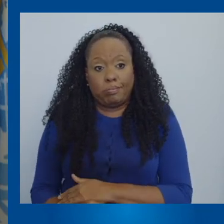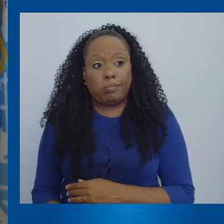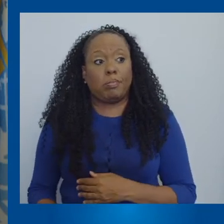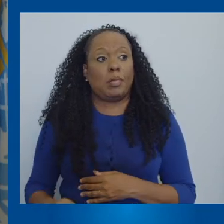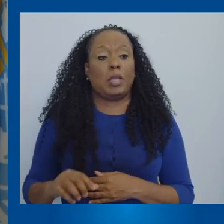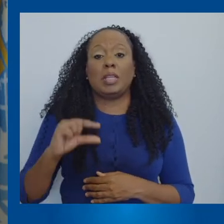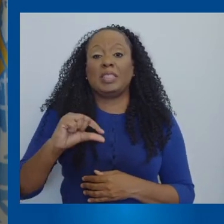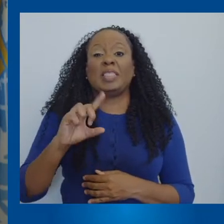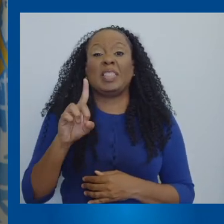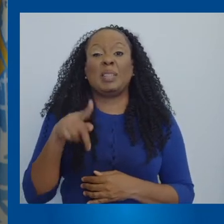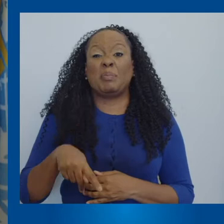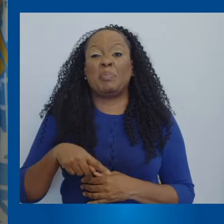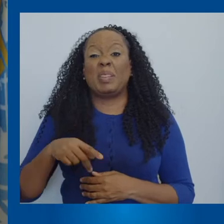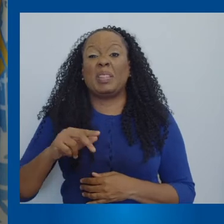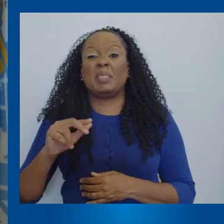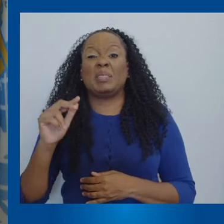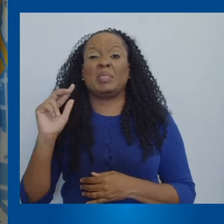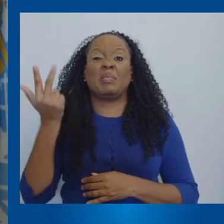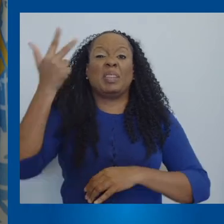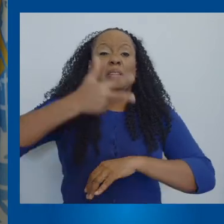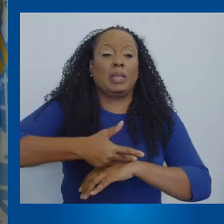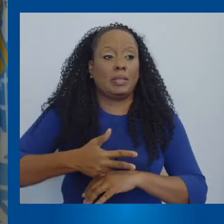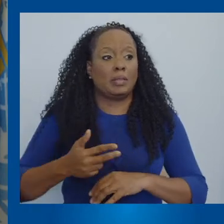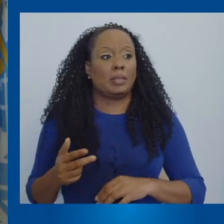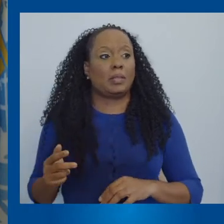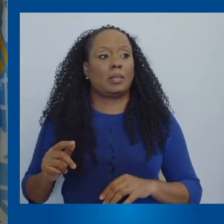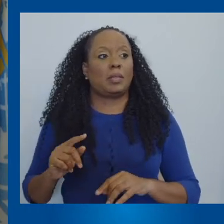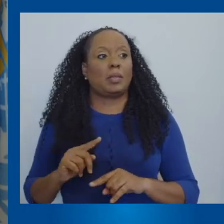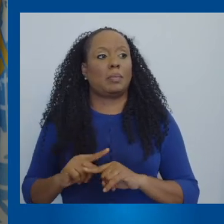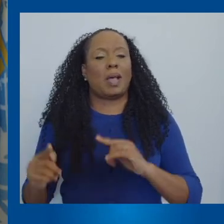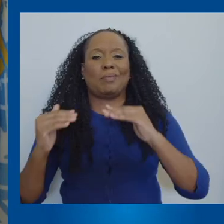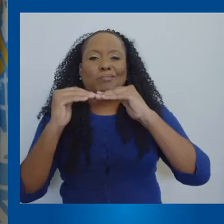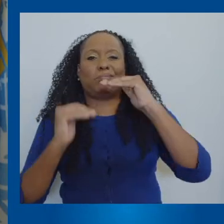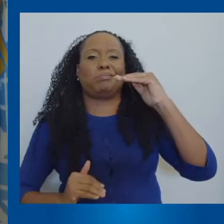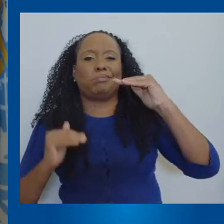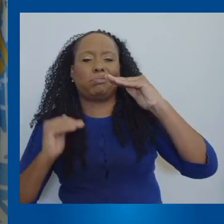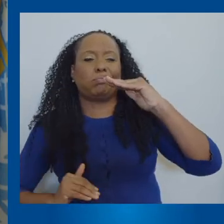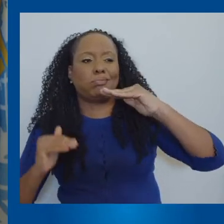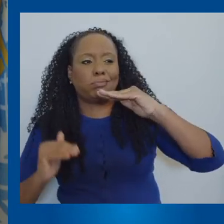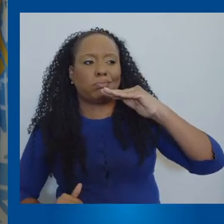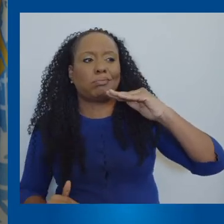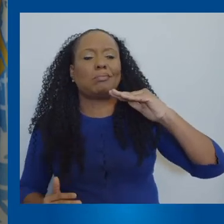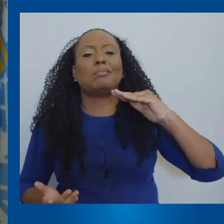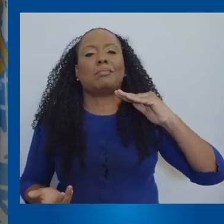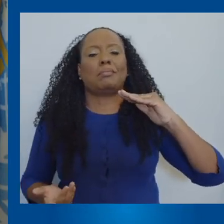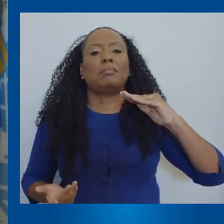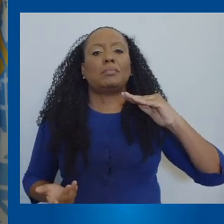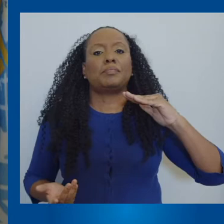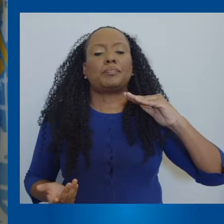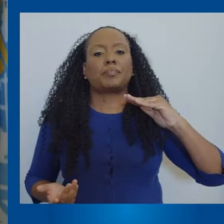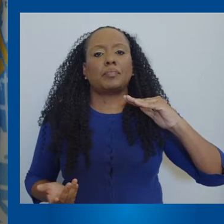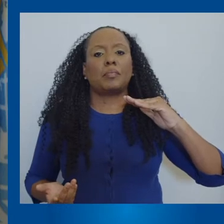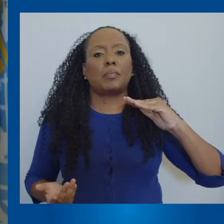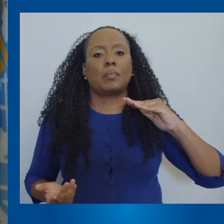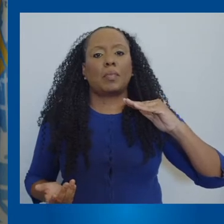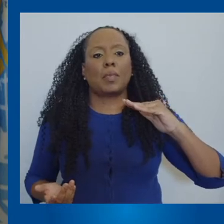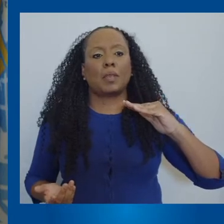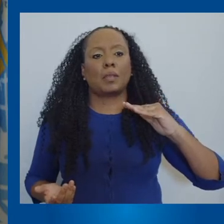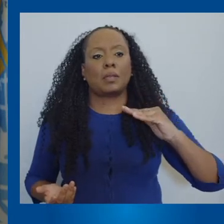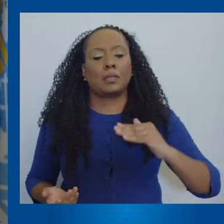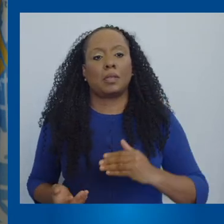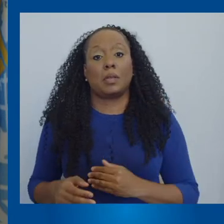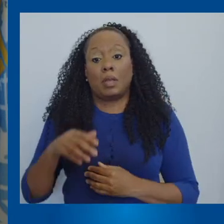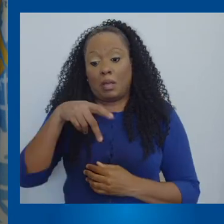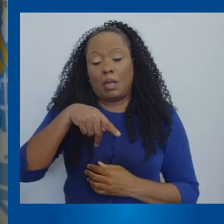had quadrupled, but inequality persists and actually has increased. So, per